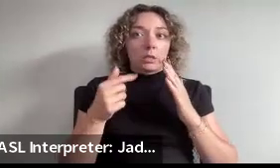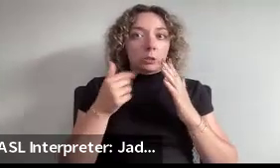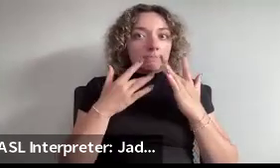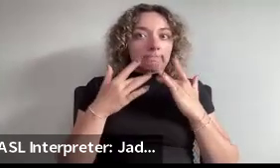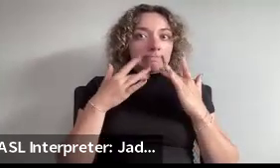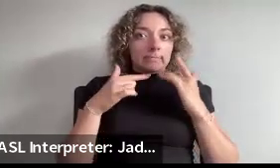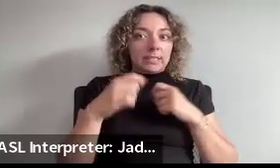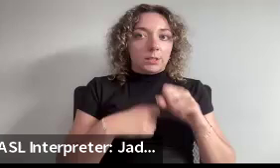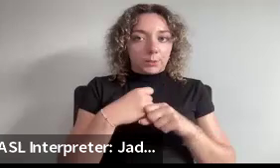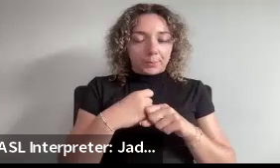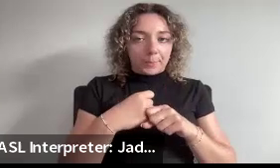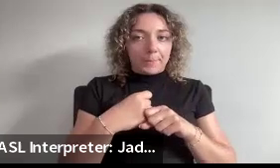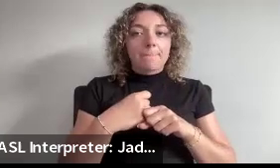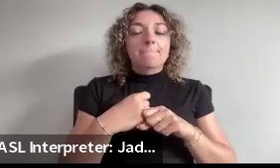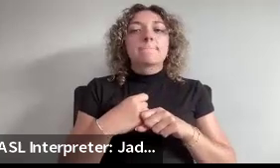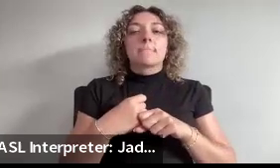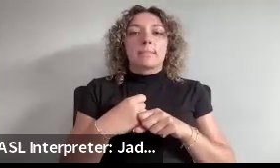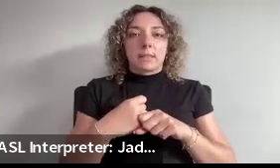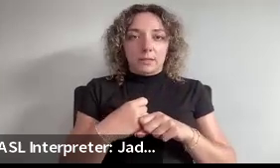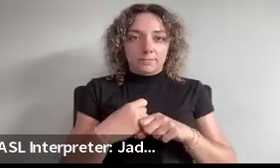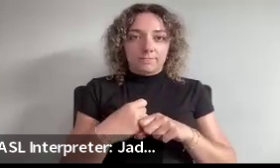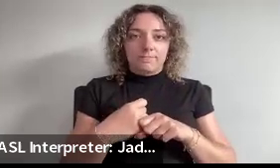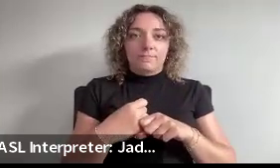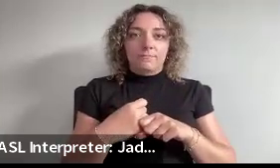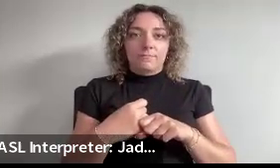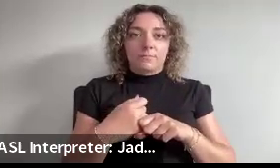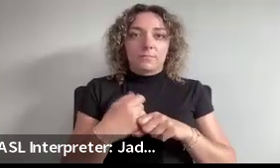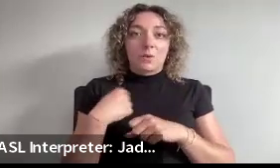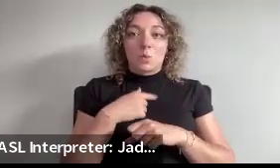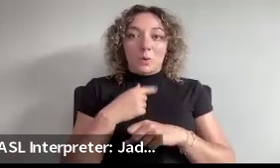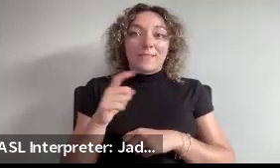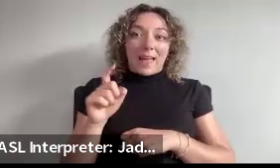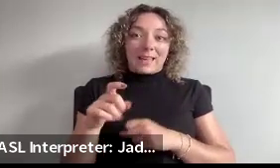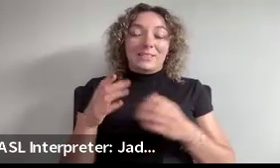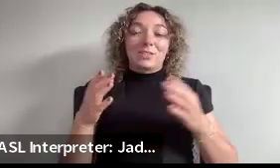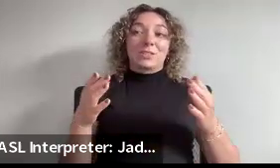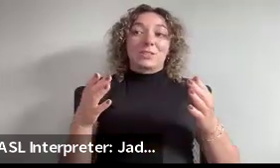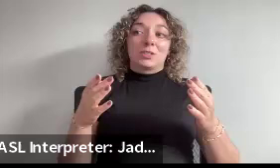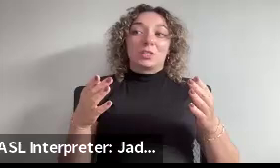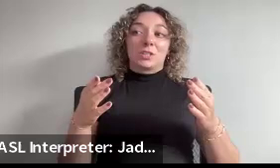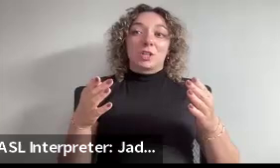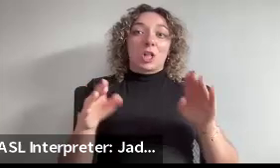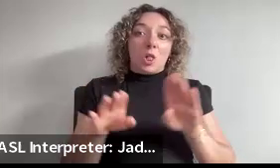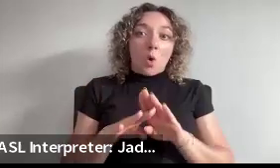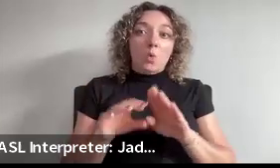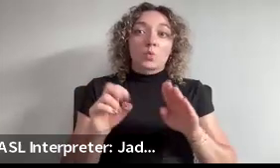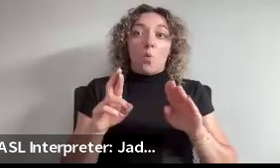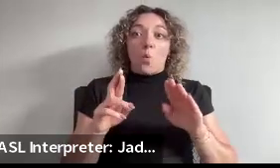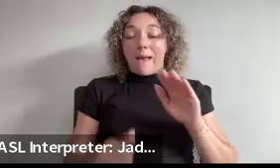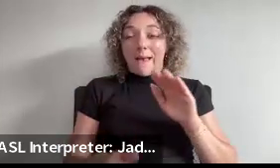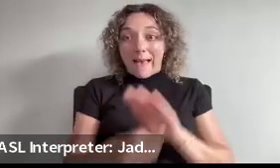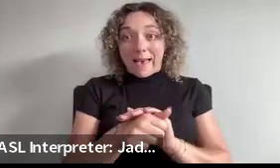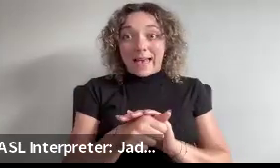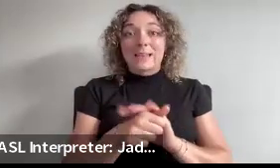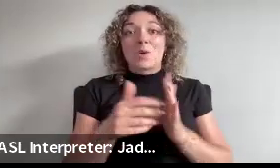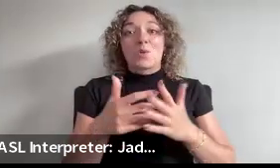this year. We've had to close or hide um,